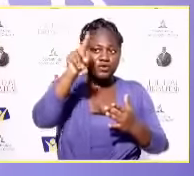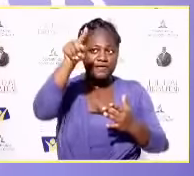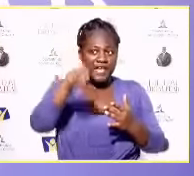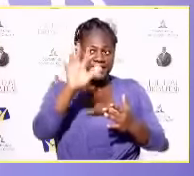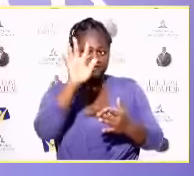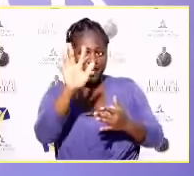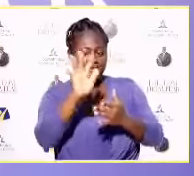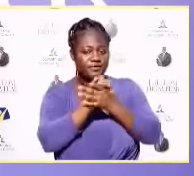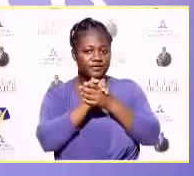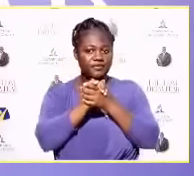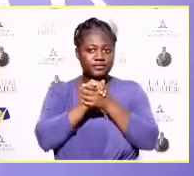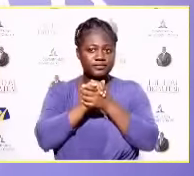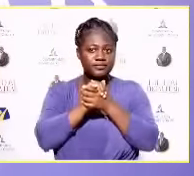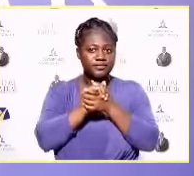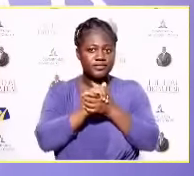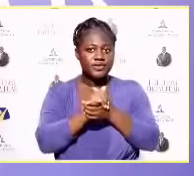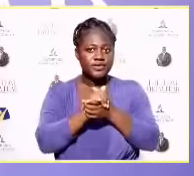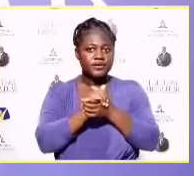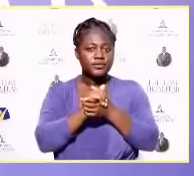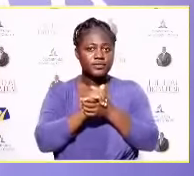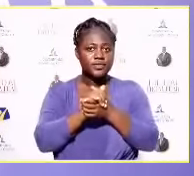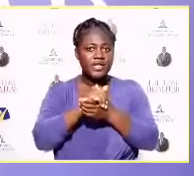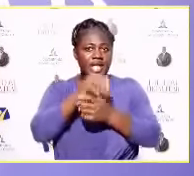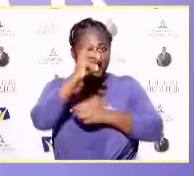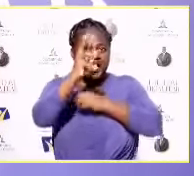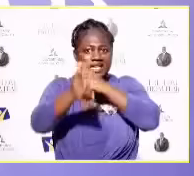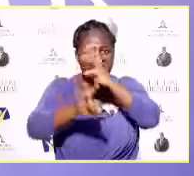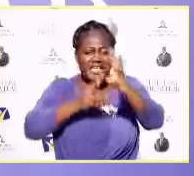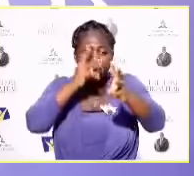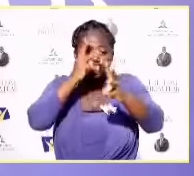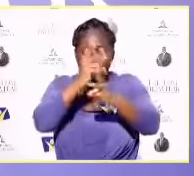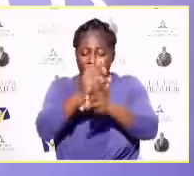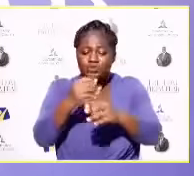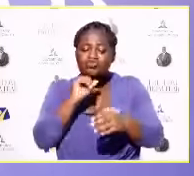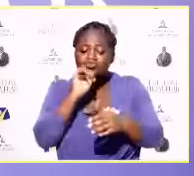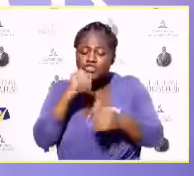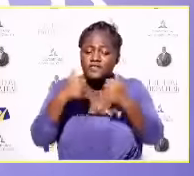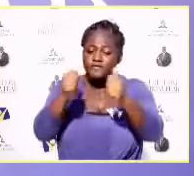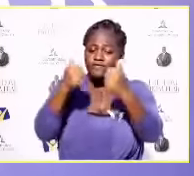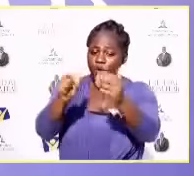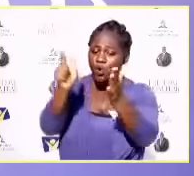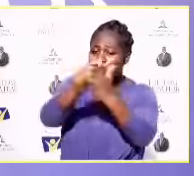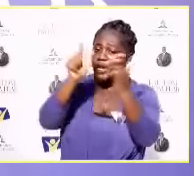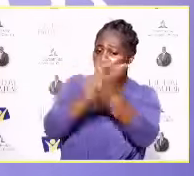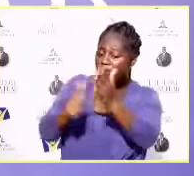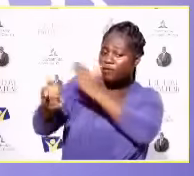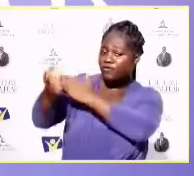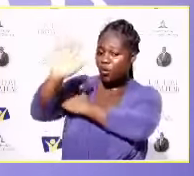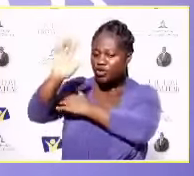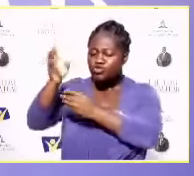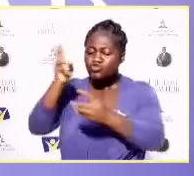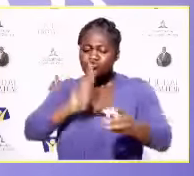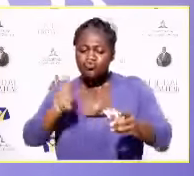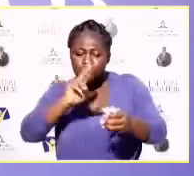5, bringing in the flood upon the world of the ungodly,